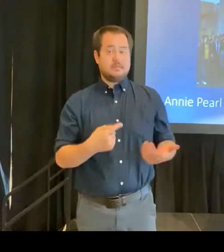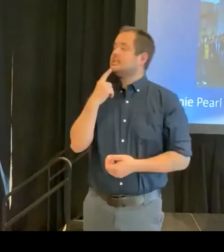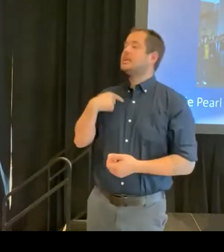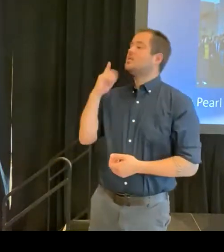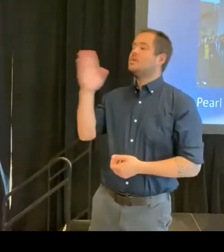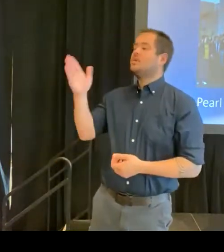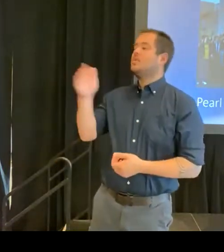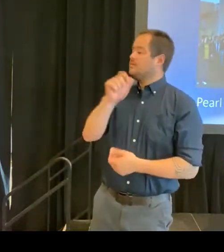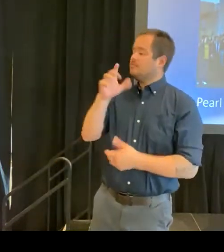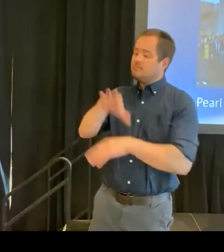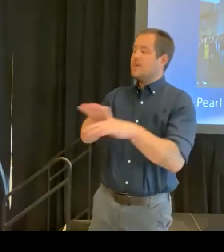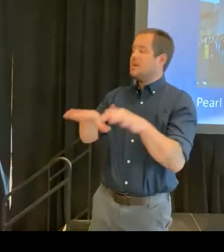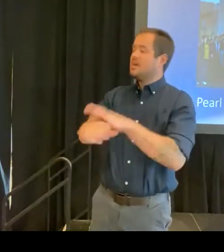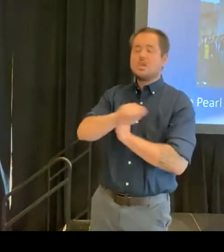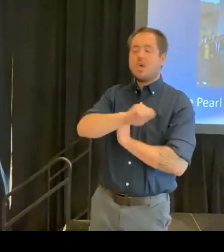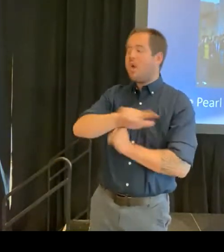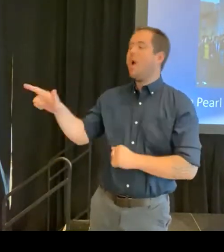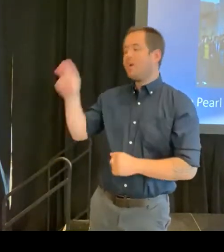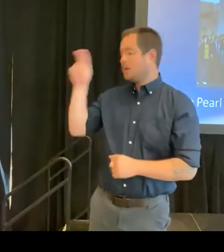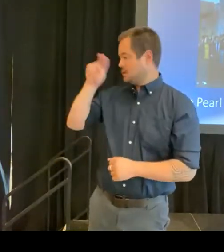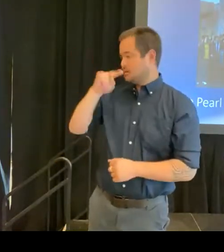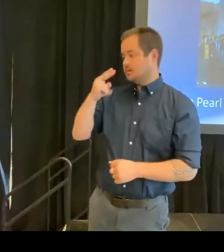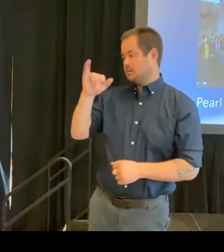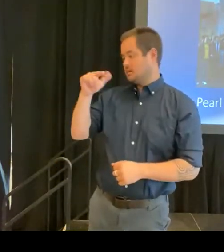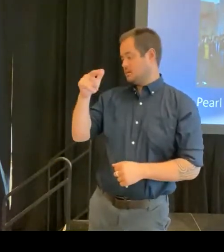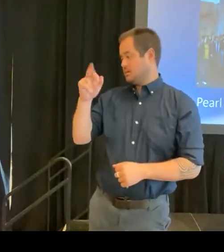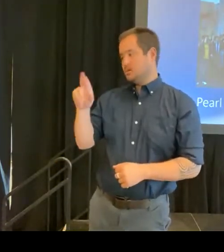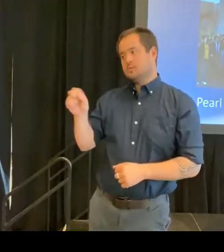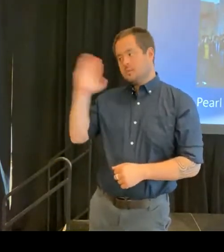niggas." and